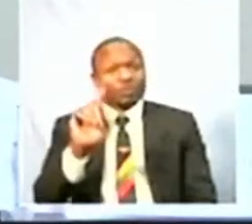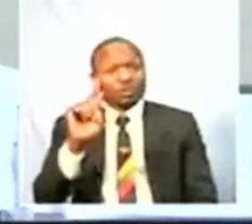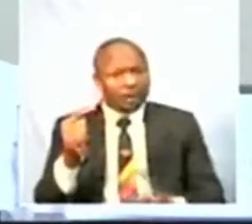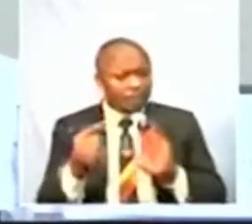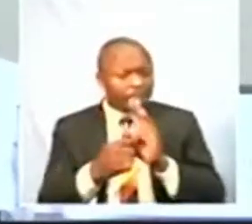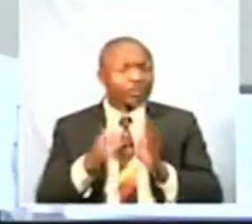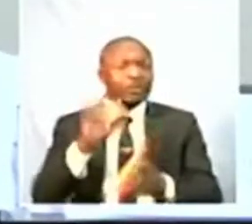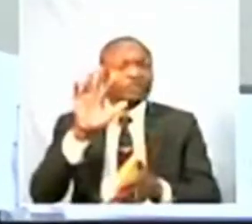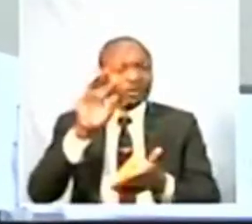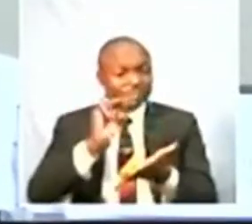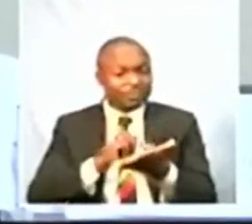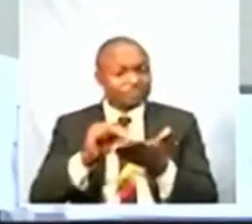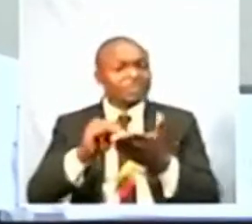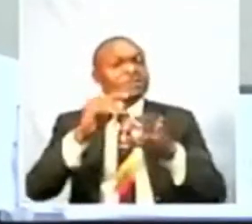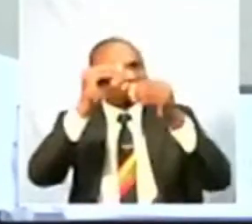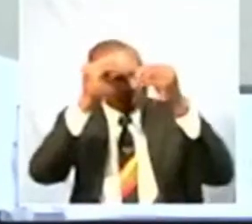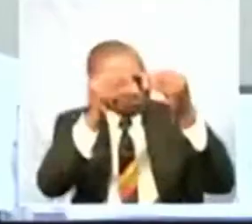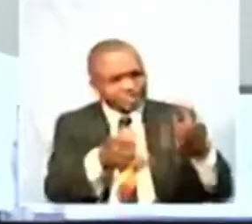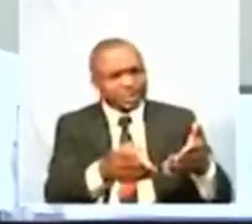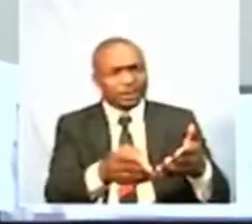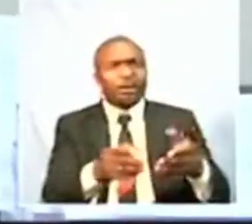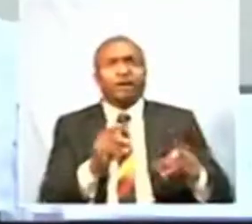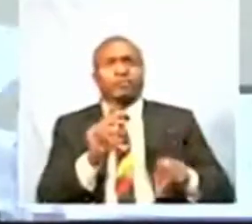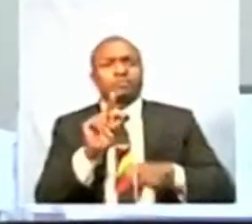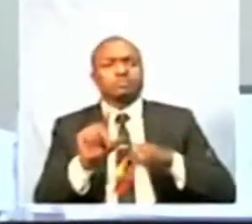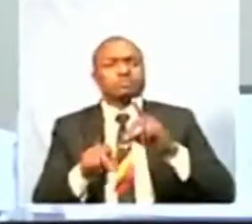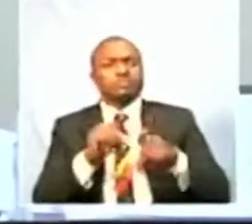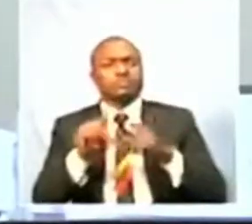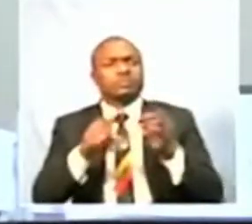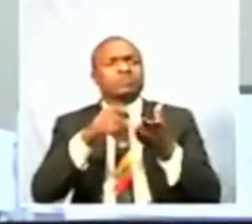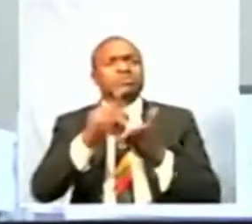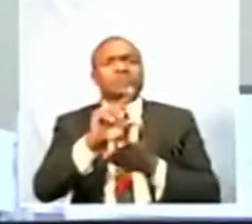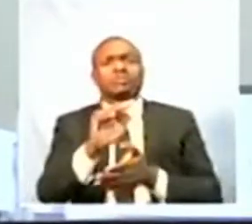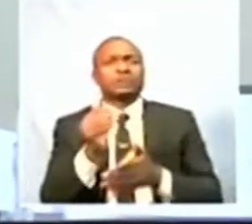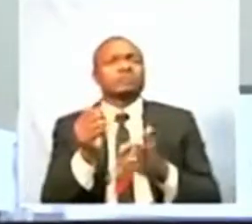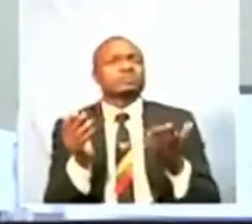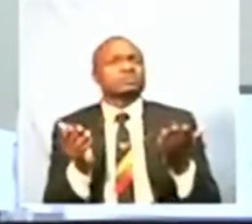$1.5 million was given and the people are not paying.